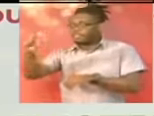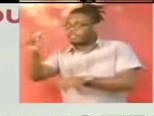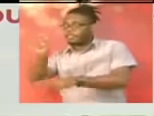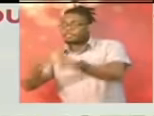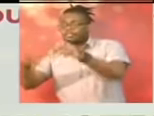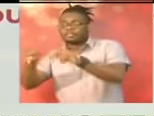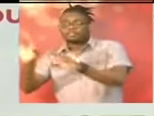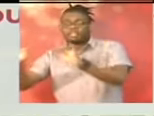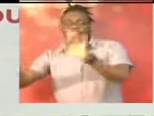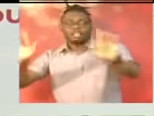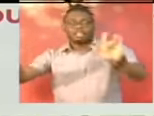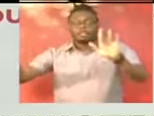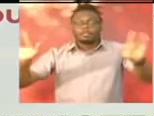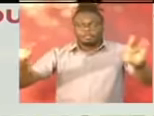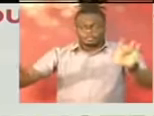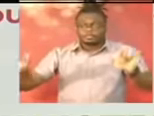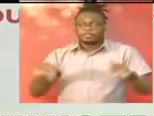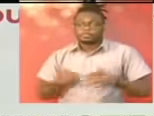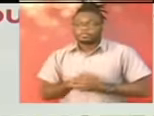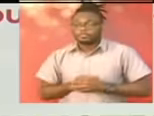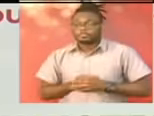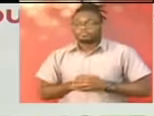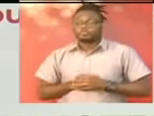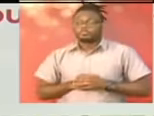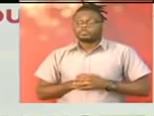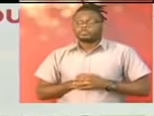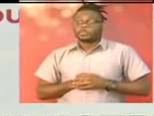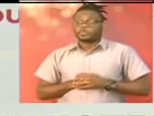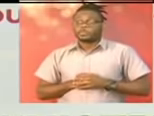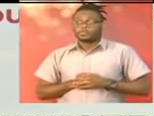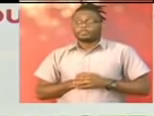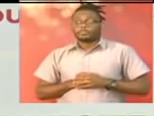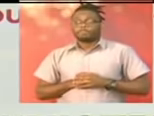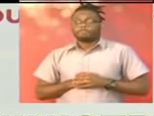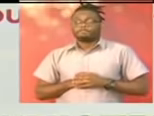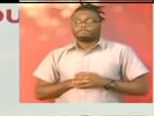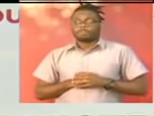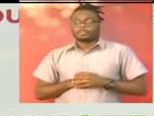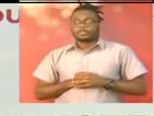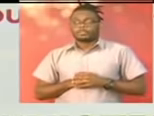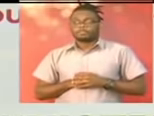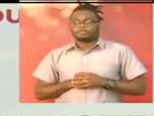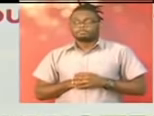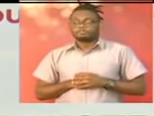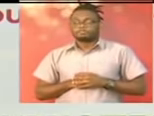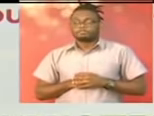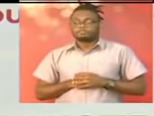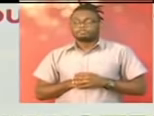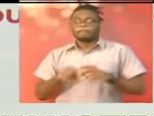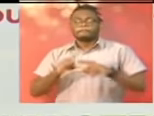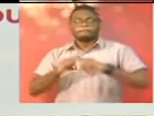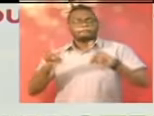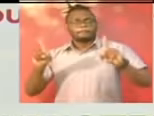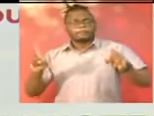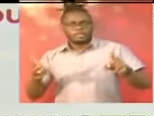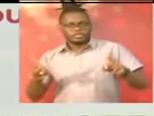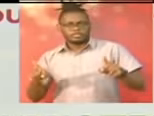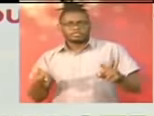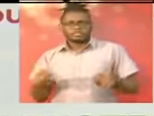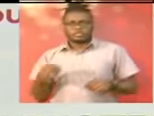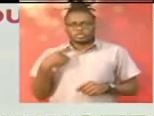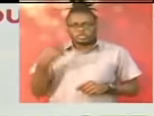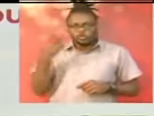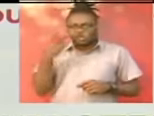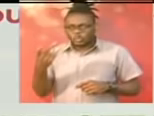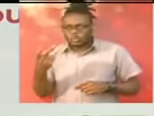difference in those behaviors that we have collected data on in any county, we do want to point out that those are the things that are going